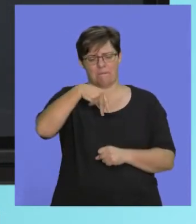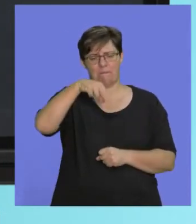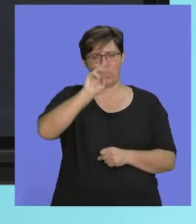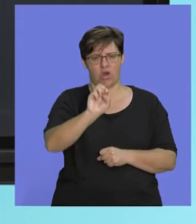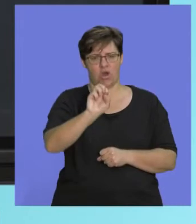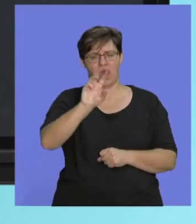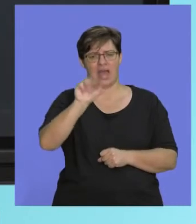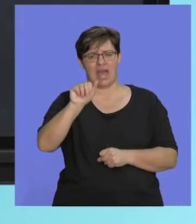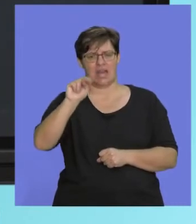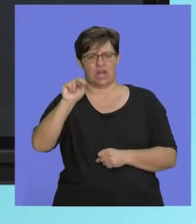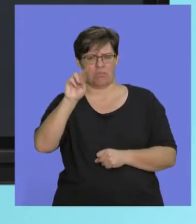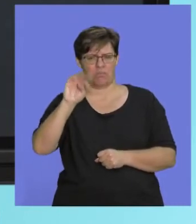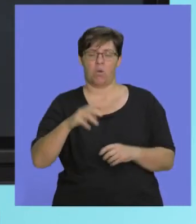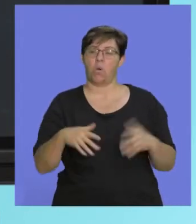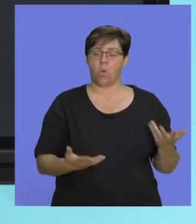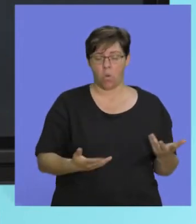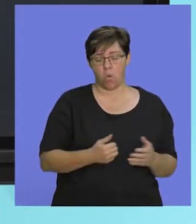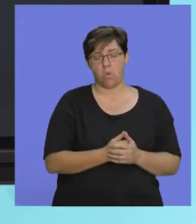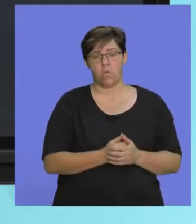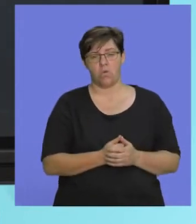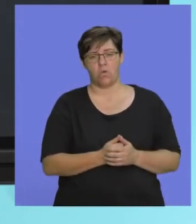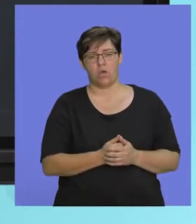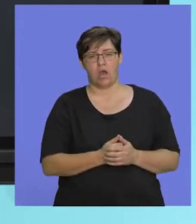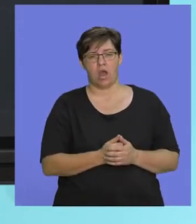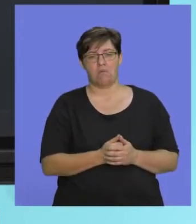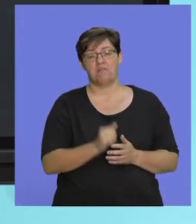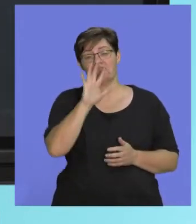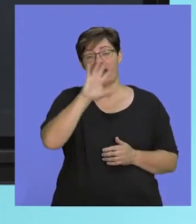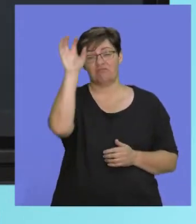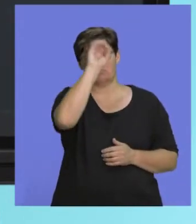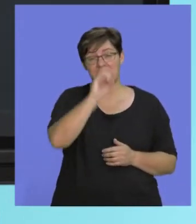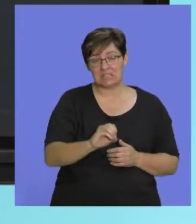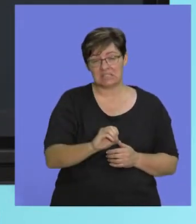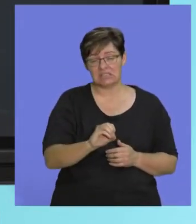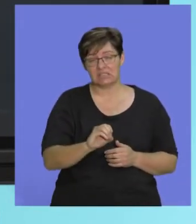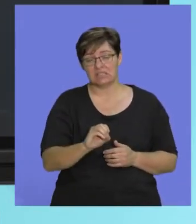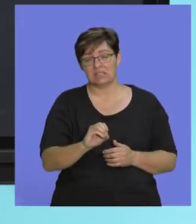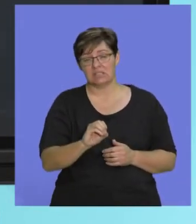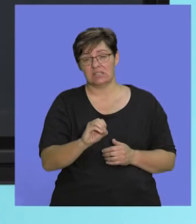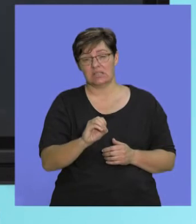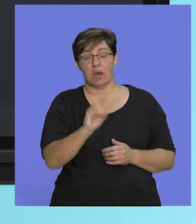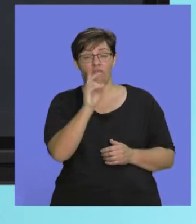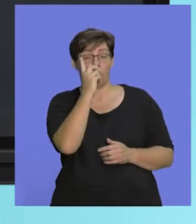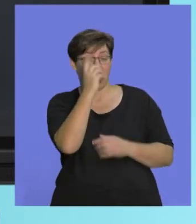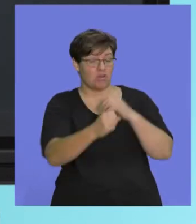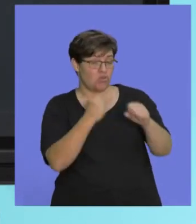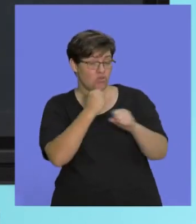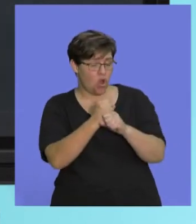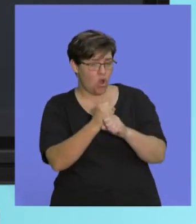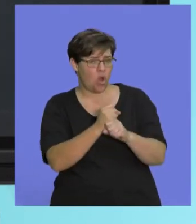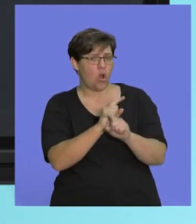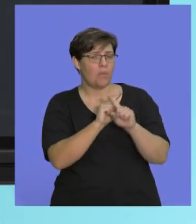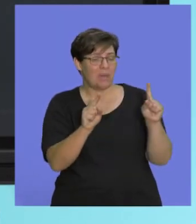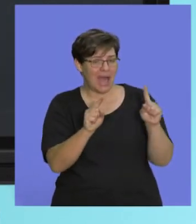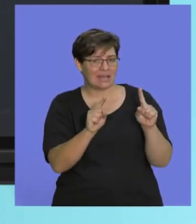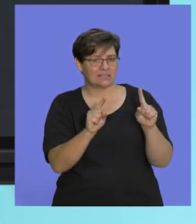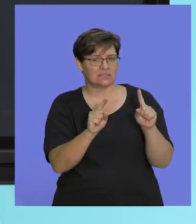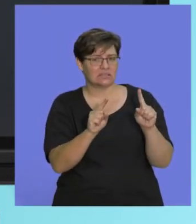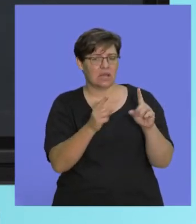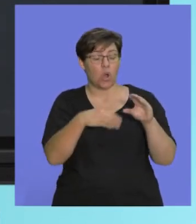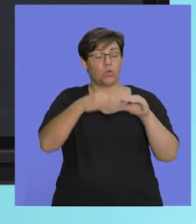annum compounded monthly, compounded quarterly? What exactly does that mean? And we're going to give these